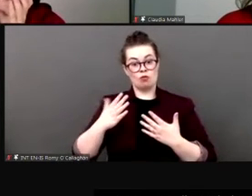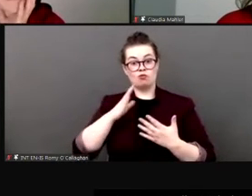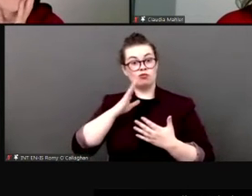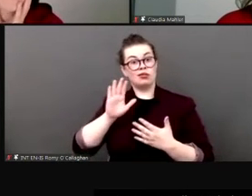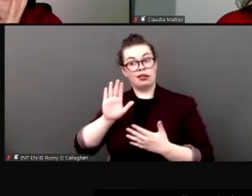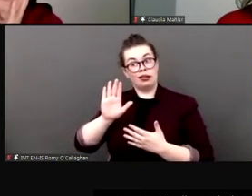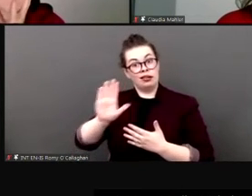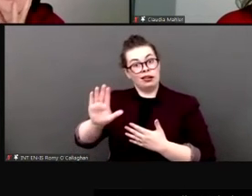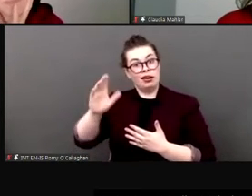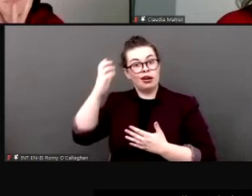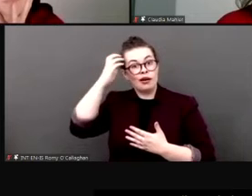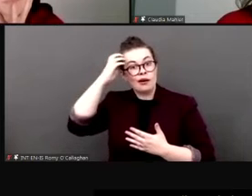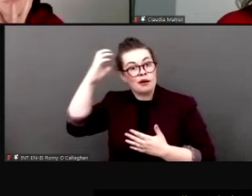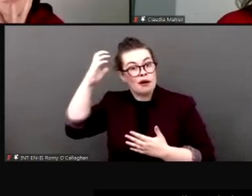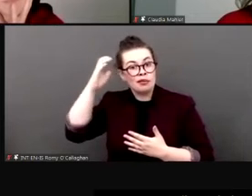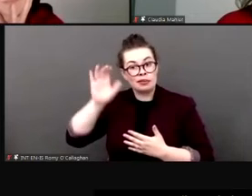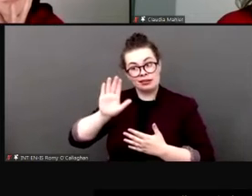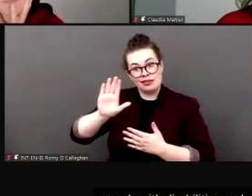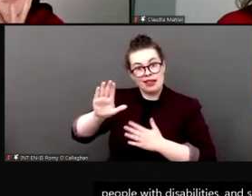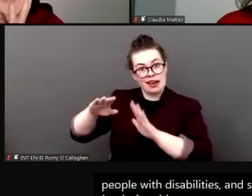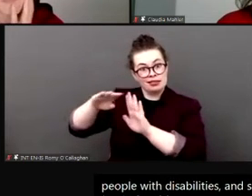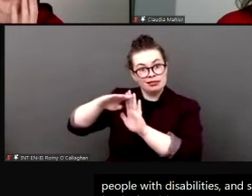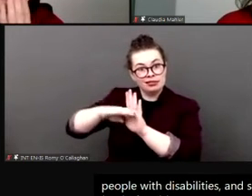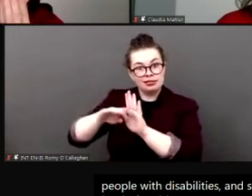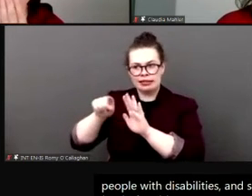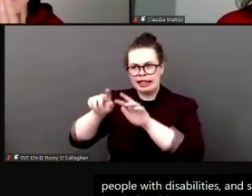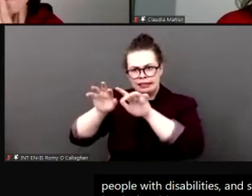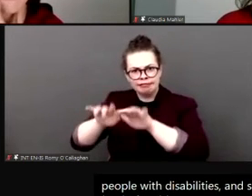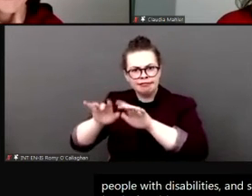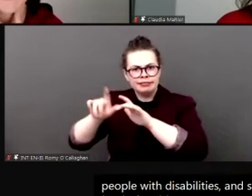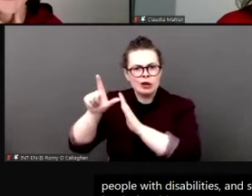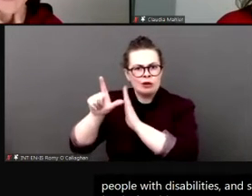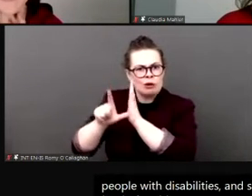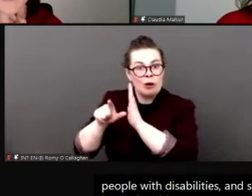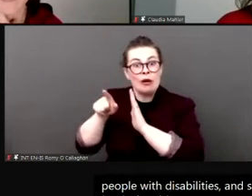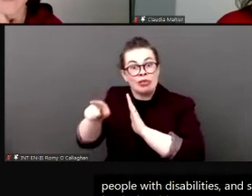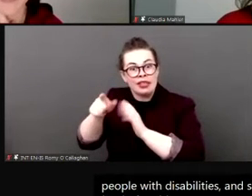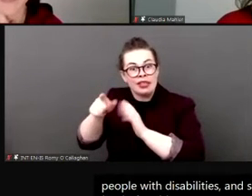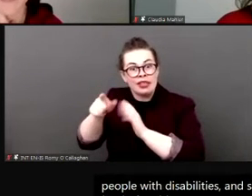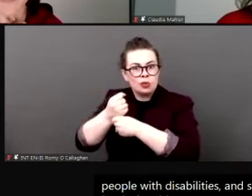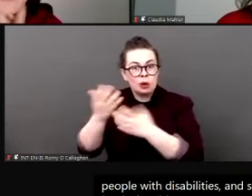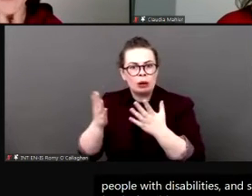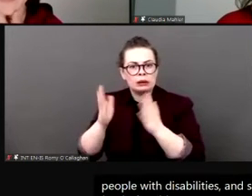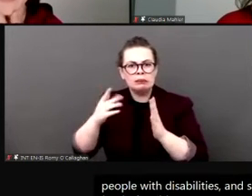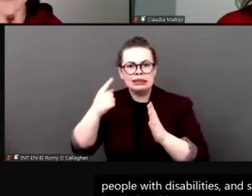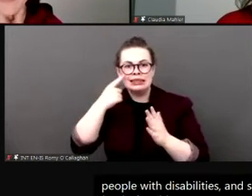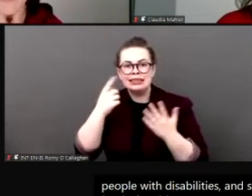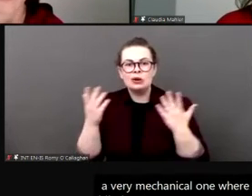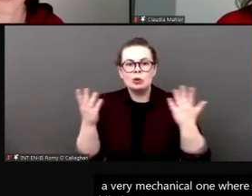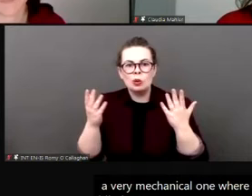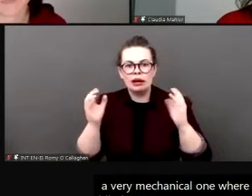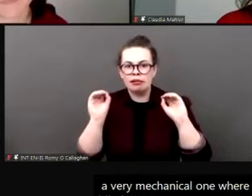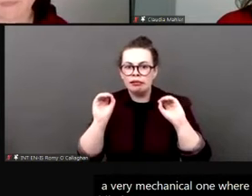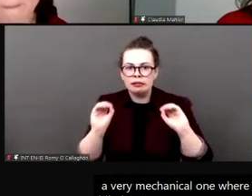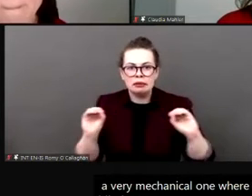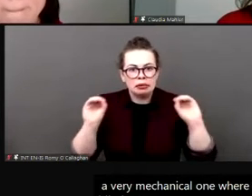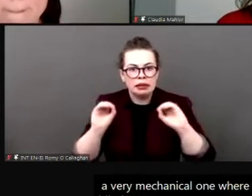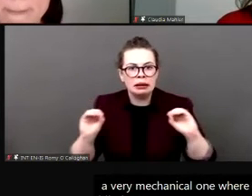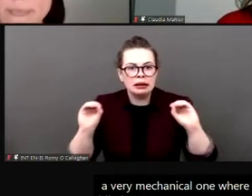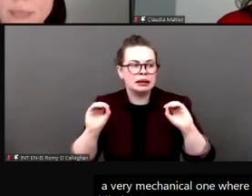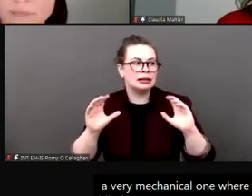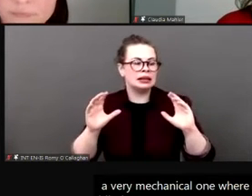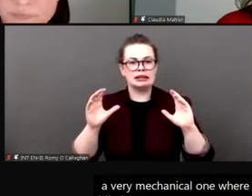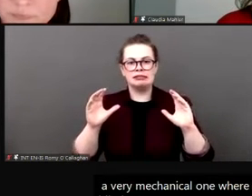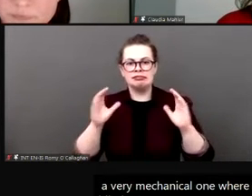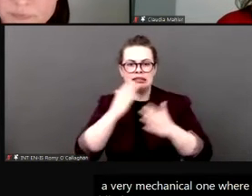one. Where are the implementation blind spots, if I could use that word politically incorrectly?